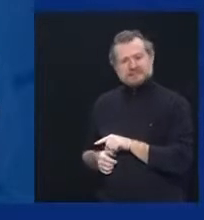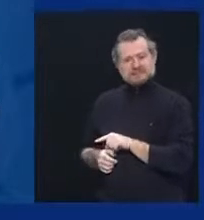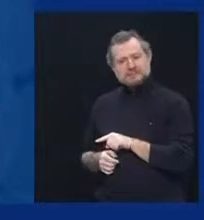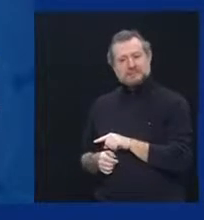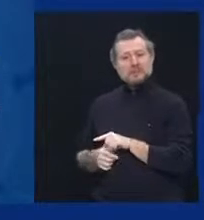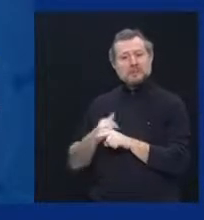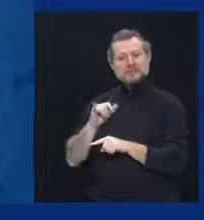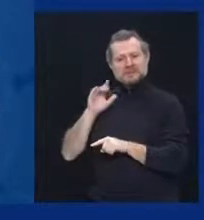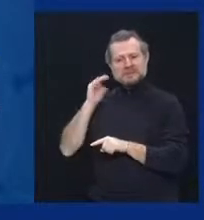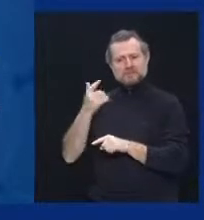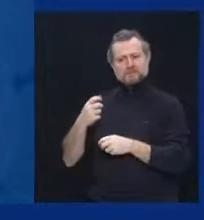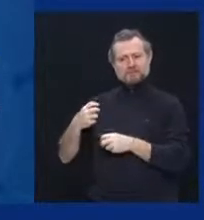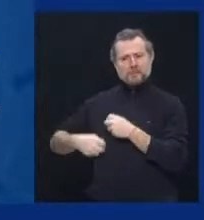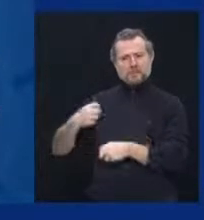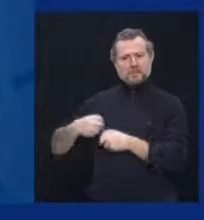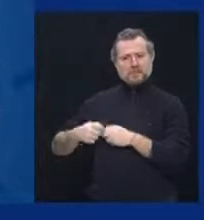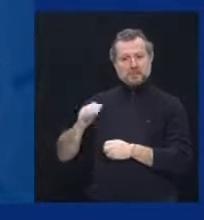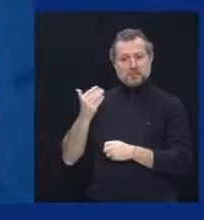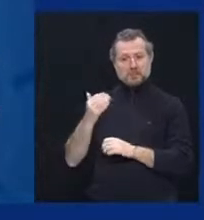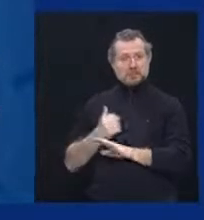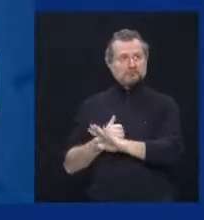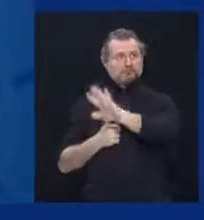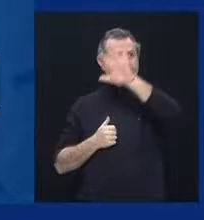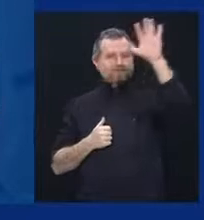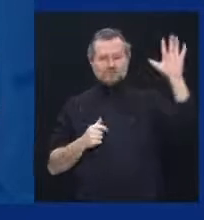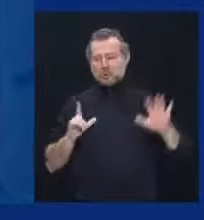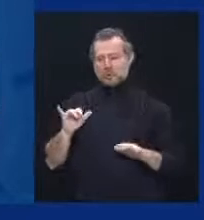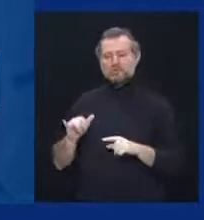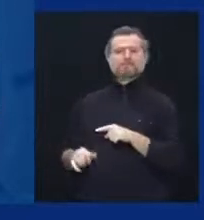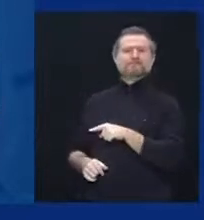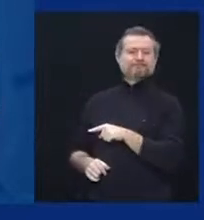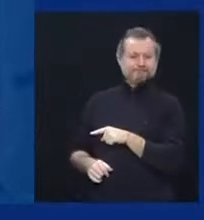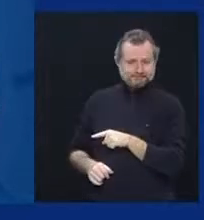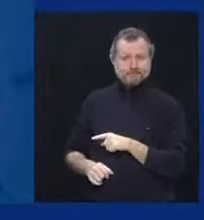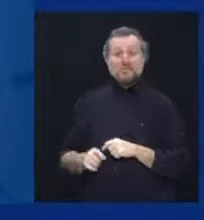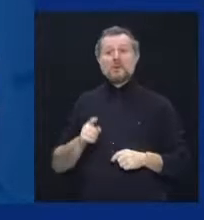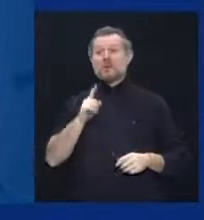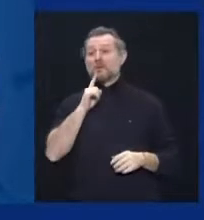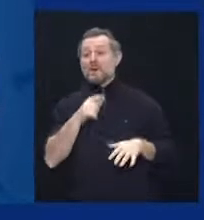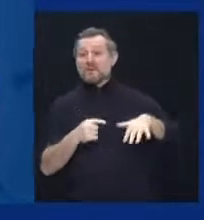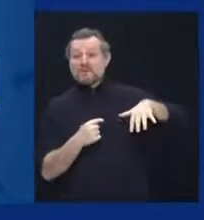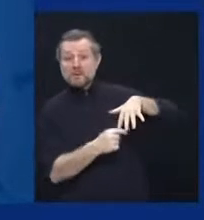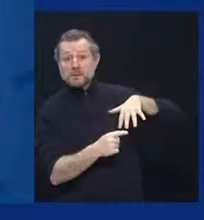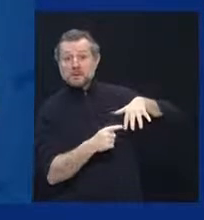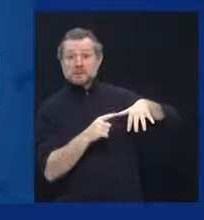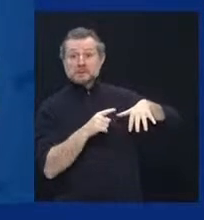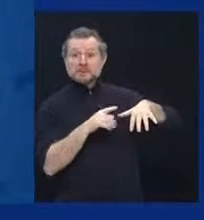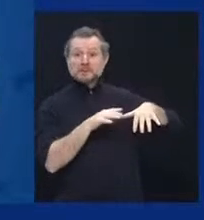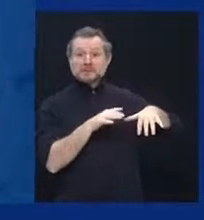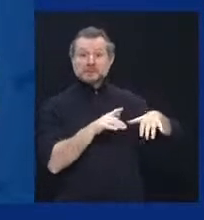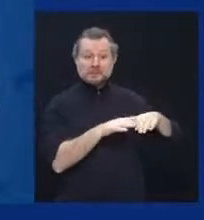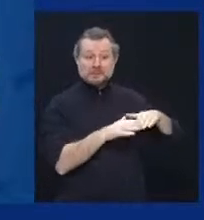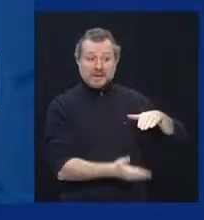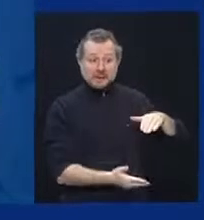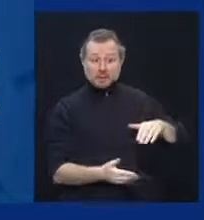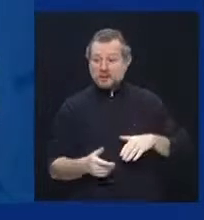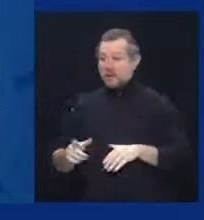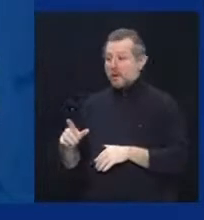problematic relative to the rest of the state. Now you can say, well, Finger Lakes are down, Long Island is down from where it was.